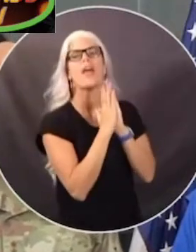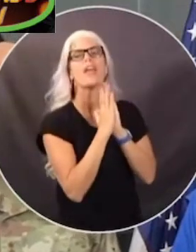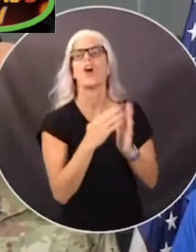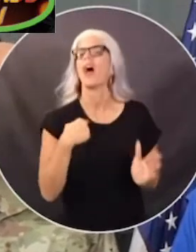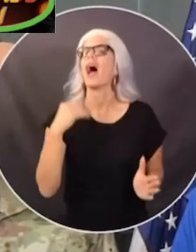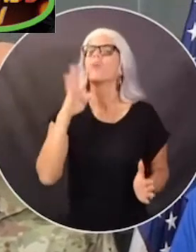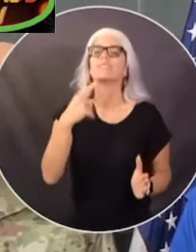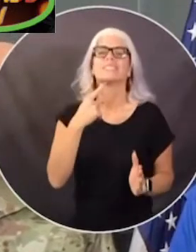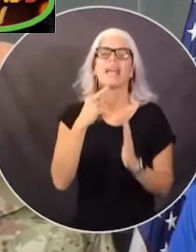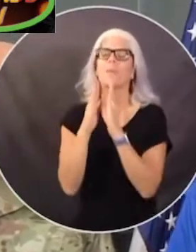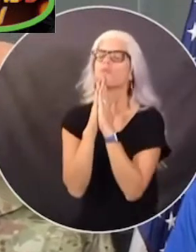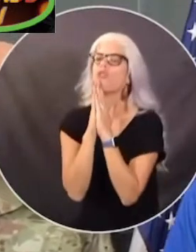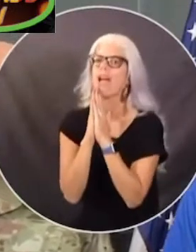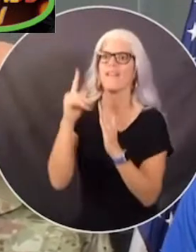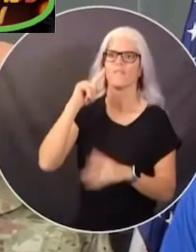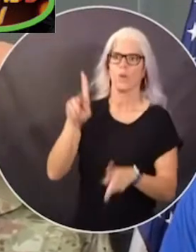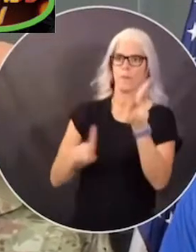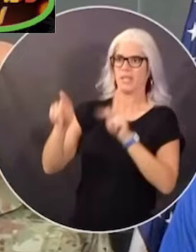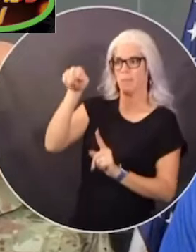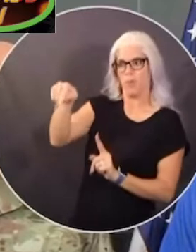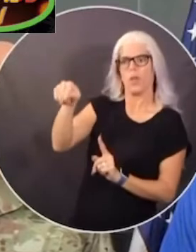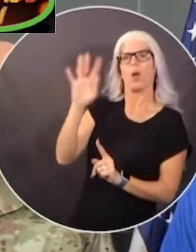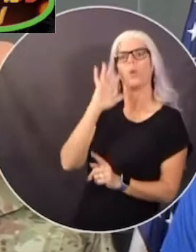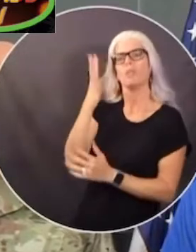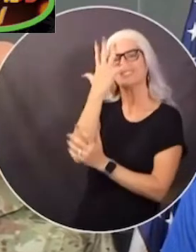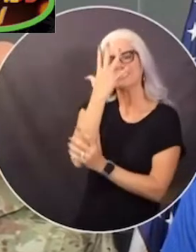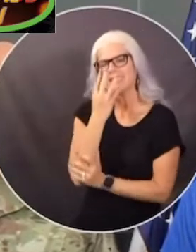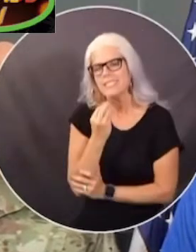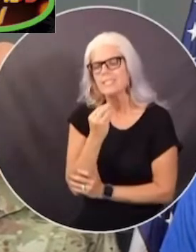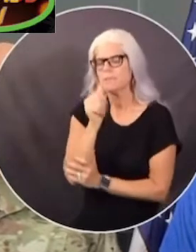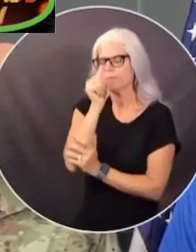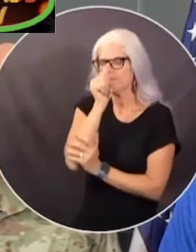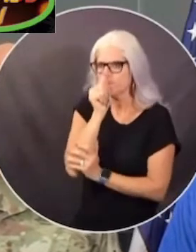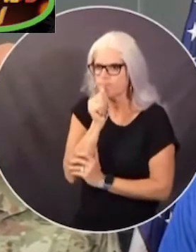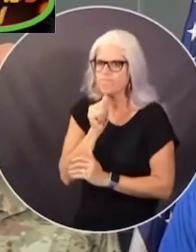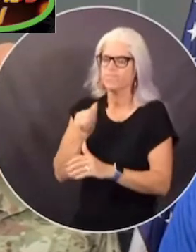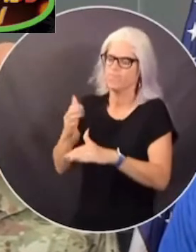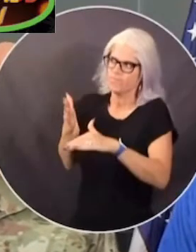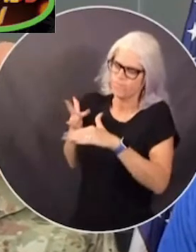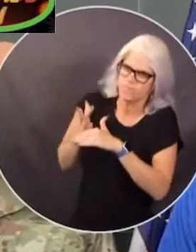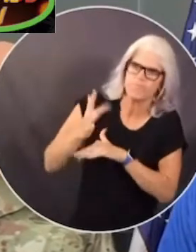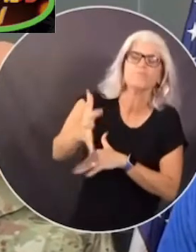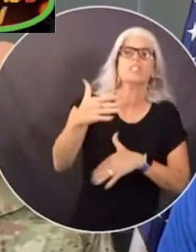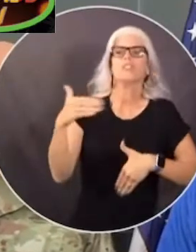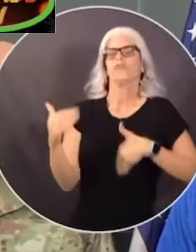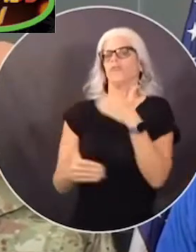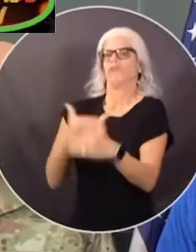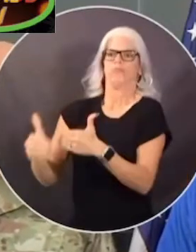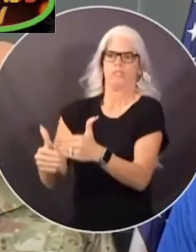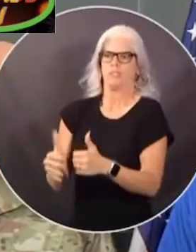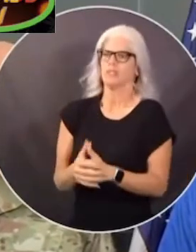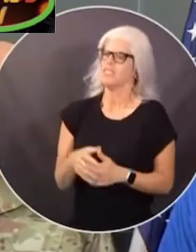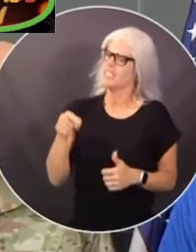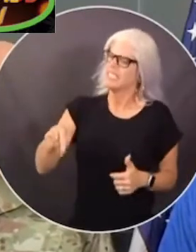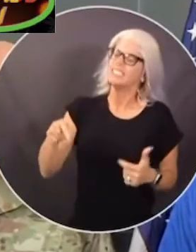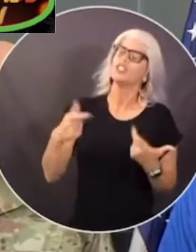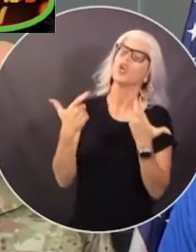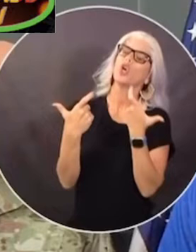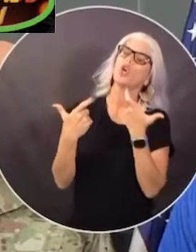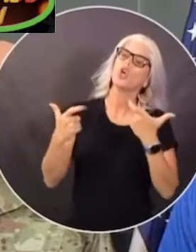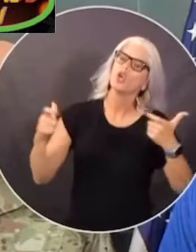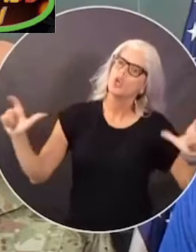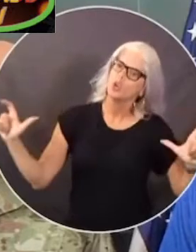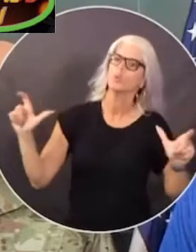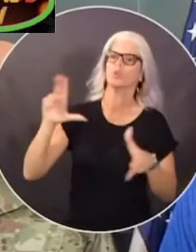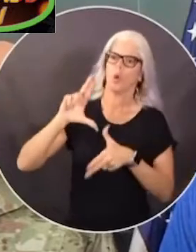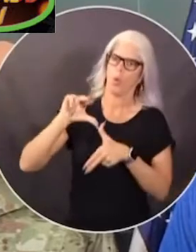are able to get through this as best as humanly possible. This is a really, really significant storm. It will be one of